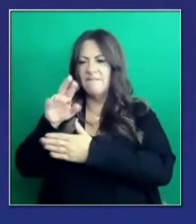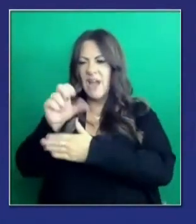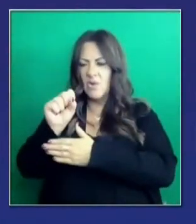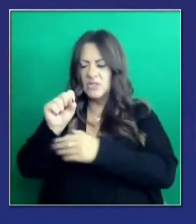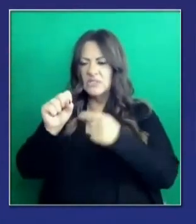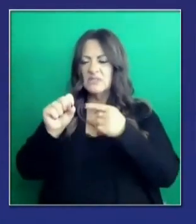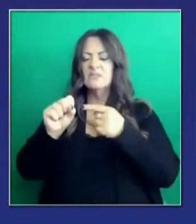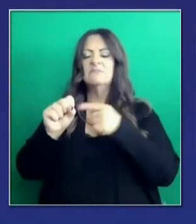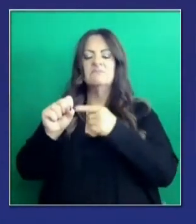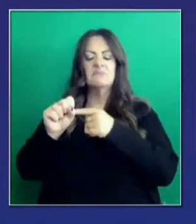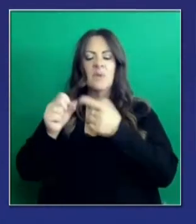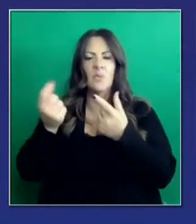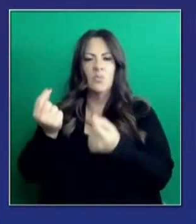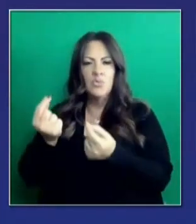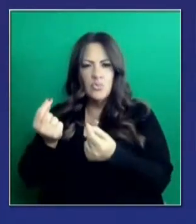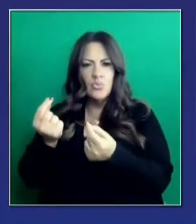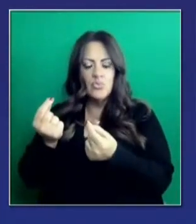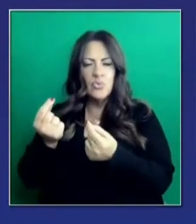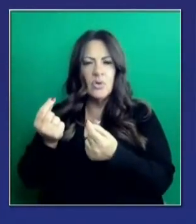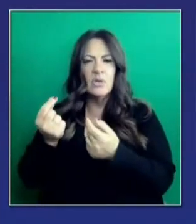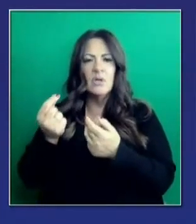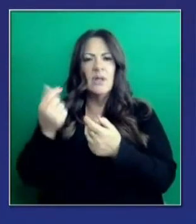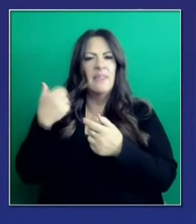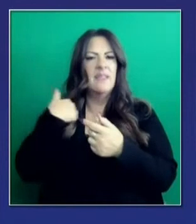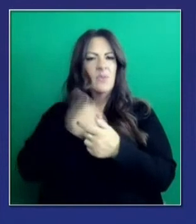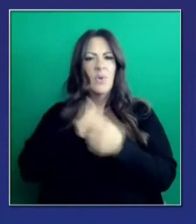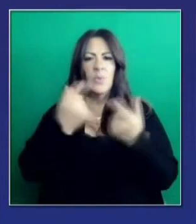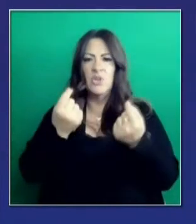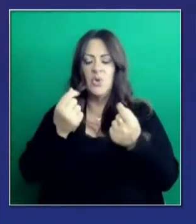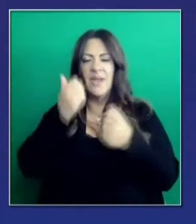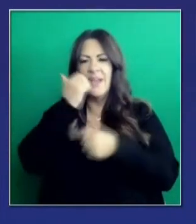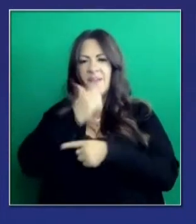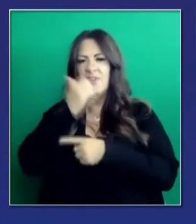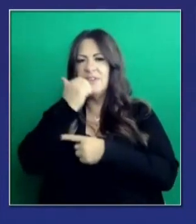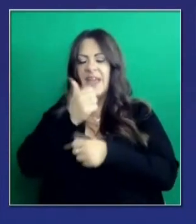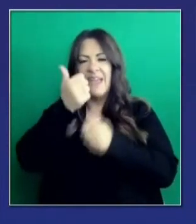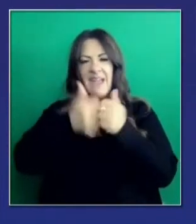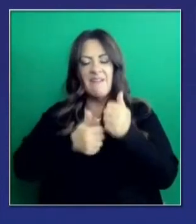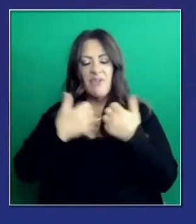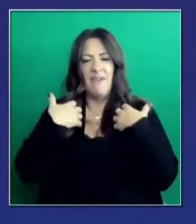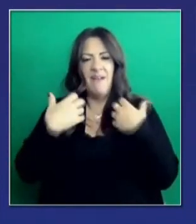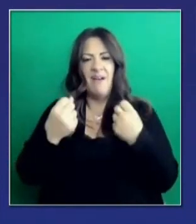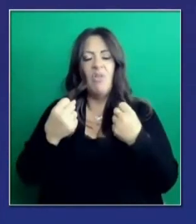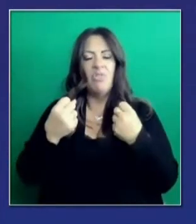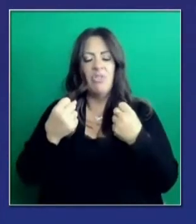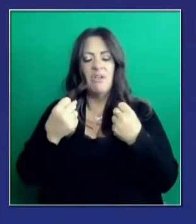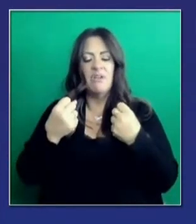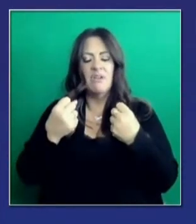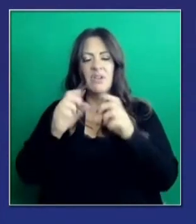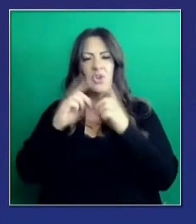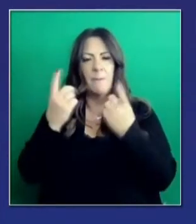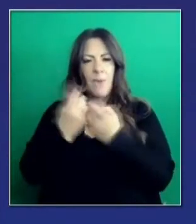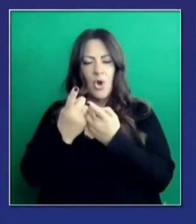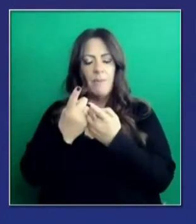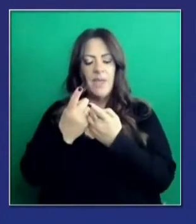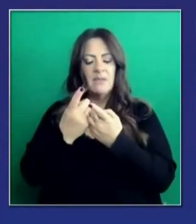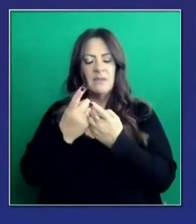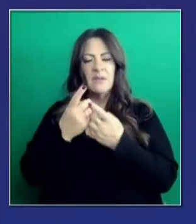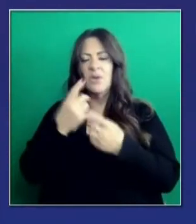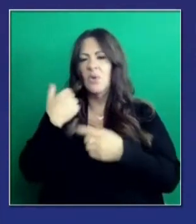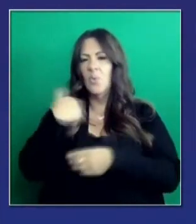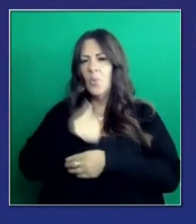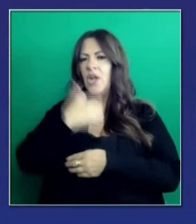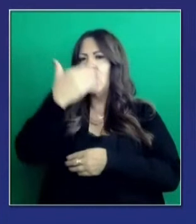understand what's going to come tomorrow, and that's what we do. Every local health officer does that. We do that here at the state to understand what are